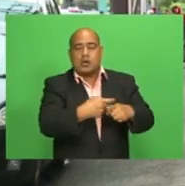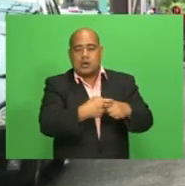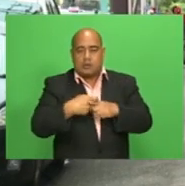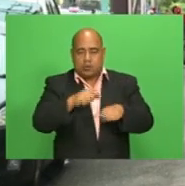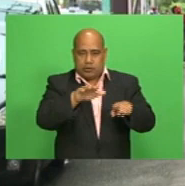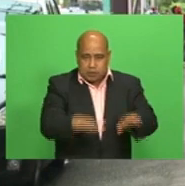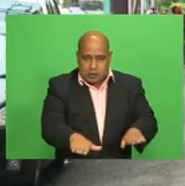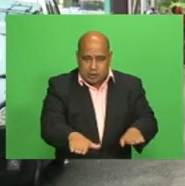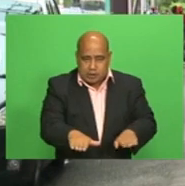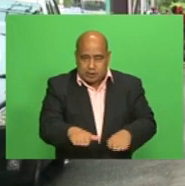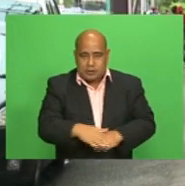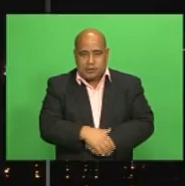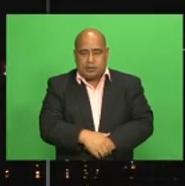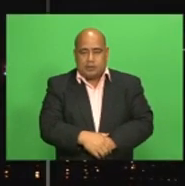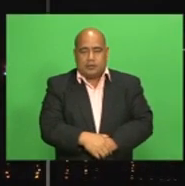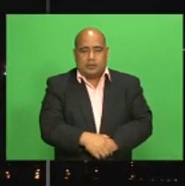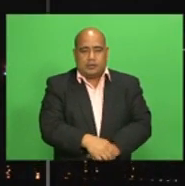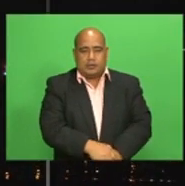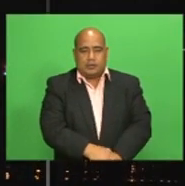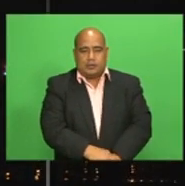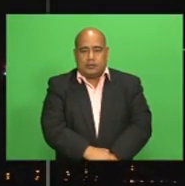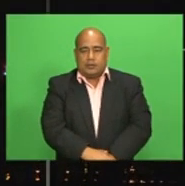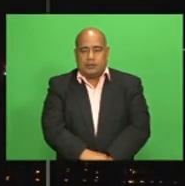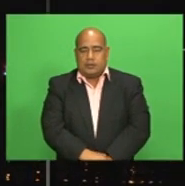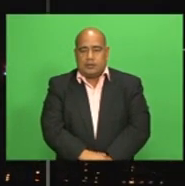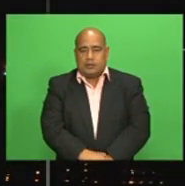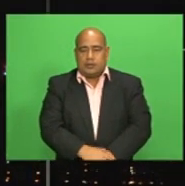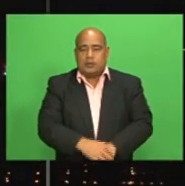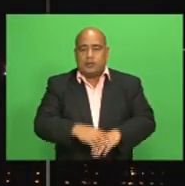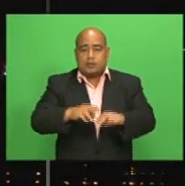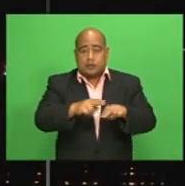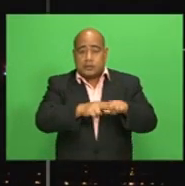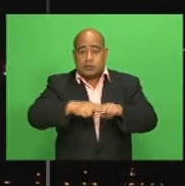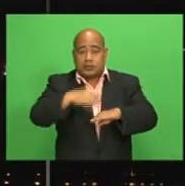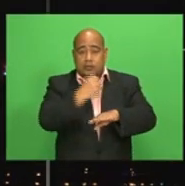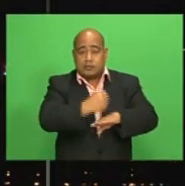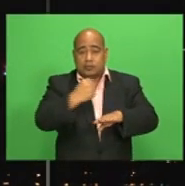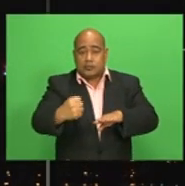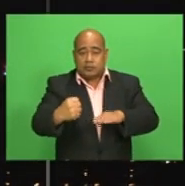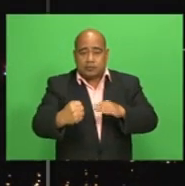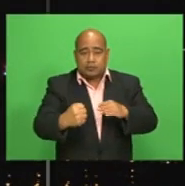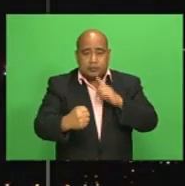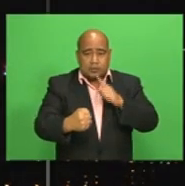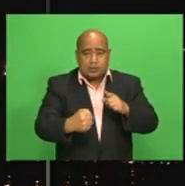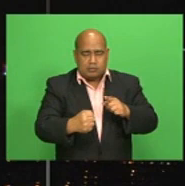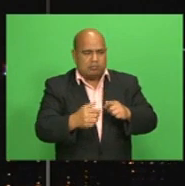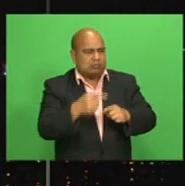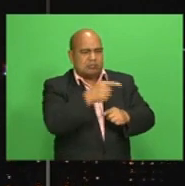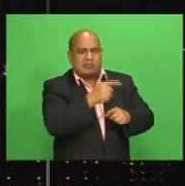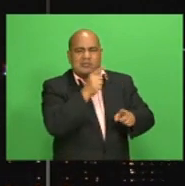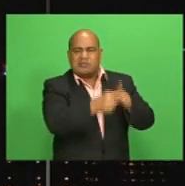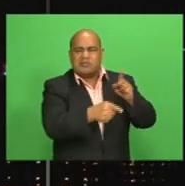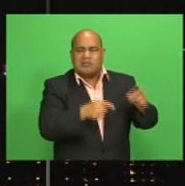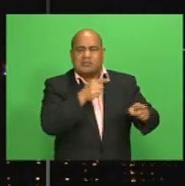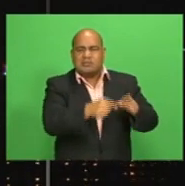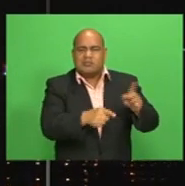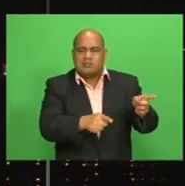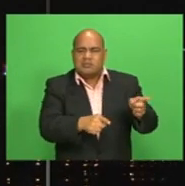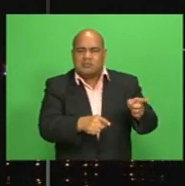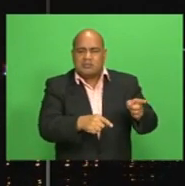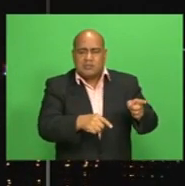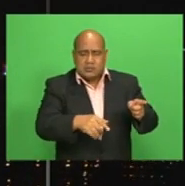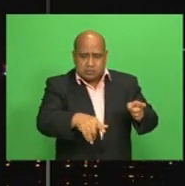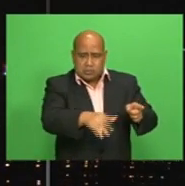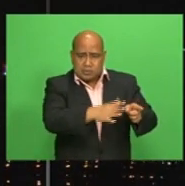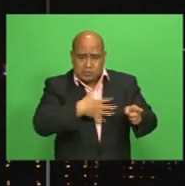Prakash, FBC News. The Fijian government says allegations being levelled against it of trying to nationalise the University of the